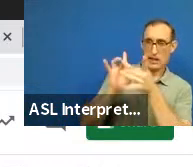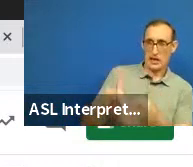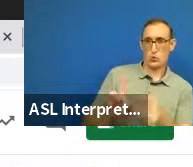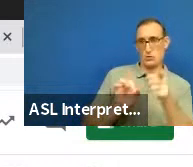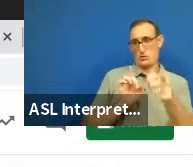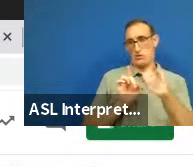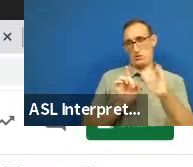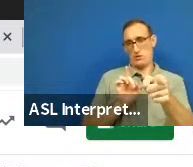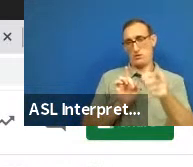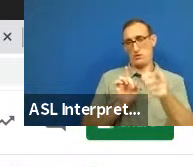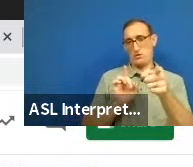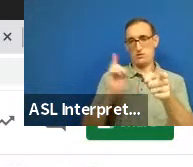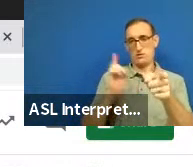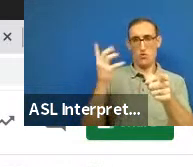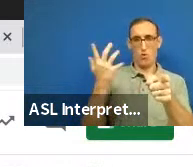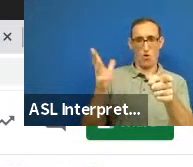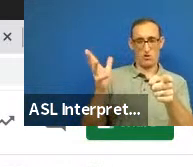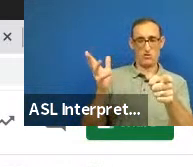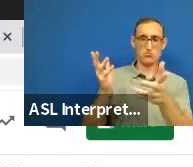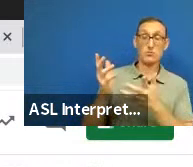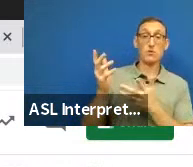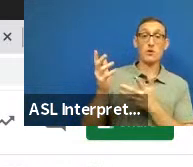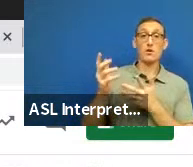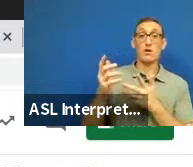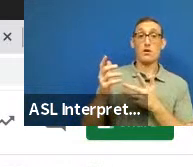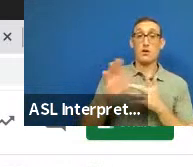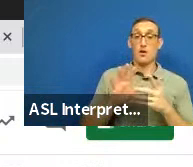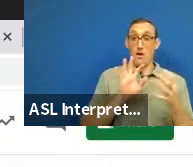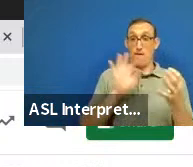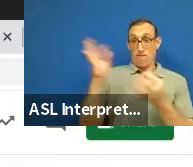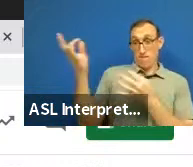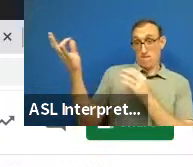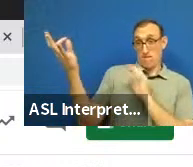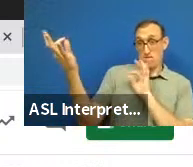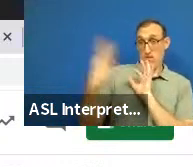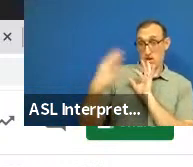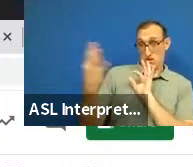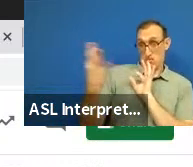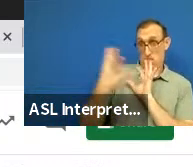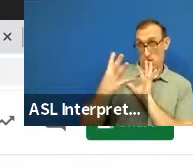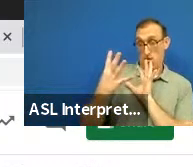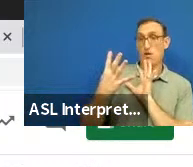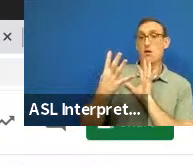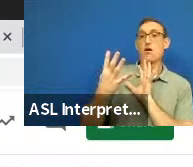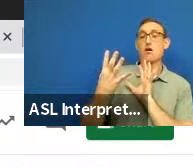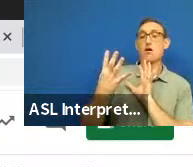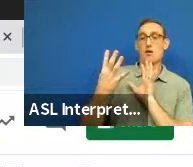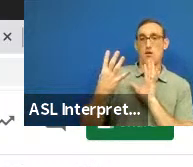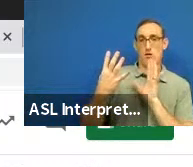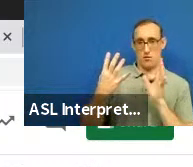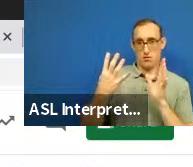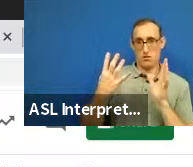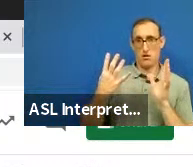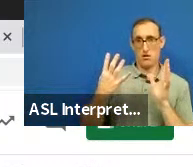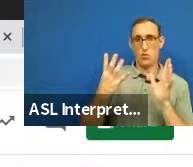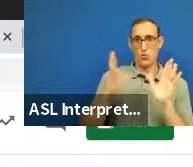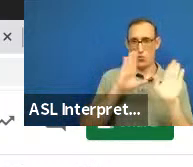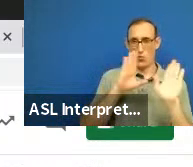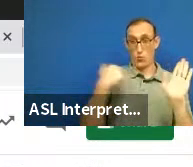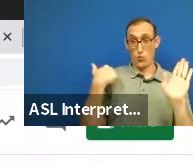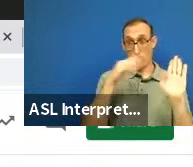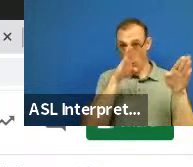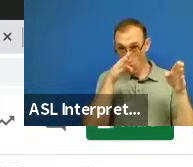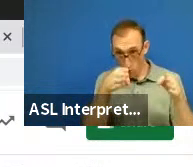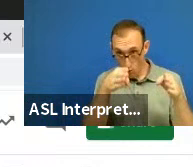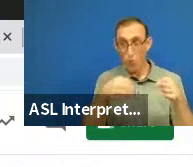initially were reviewing the feedback, we focused more on the open meetings part. And because